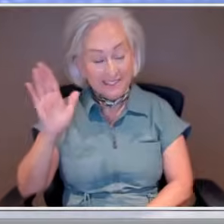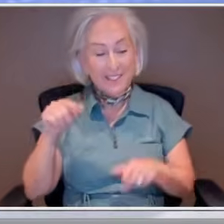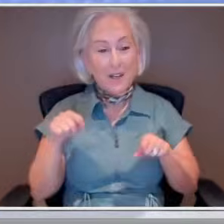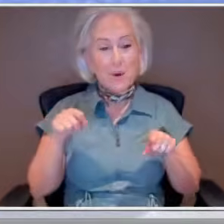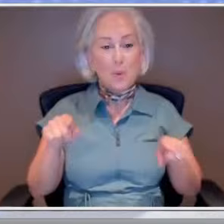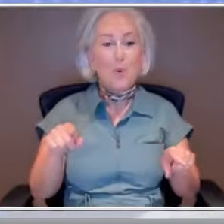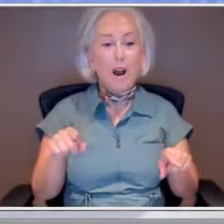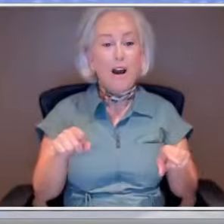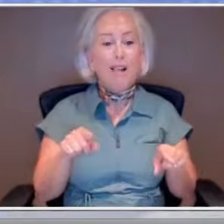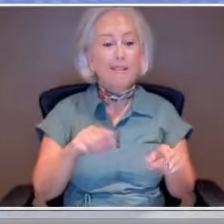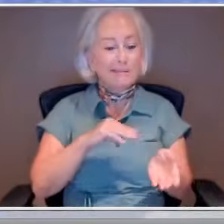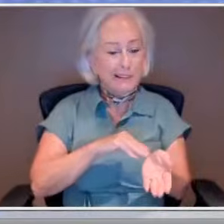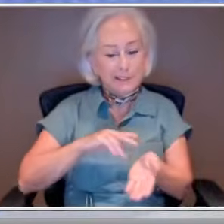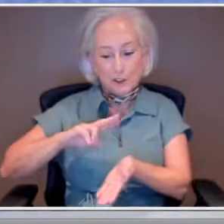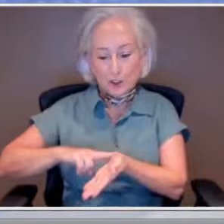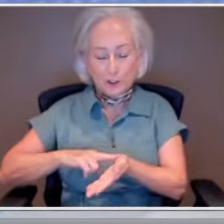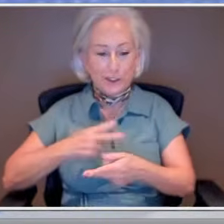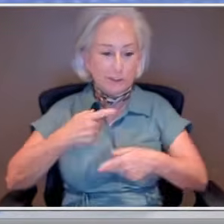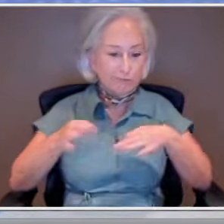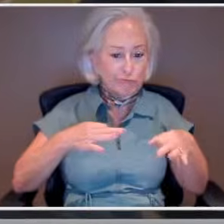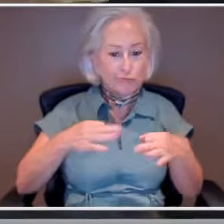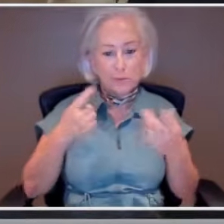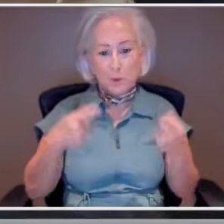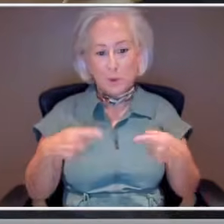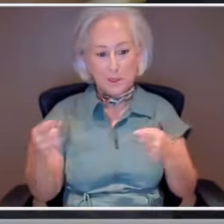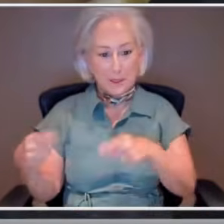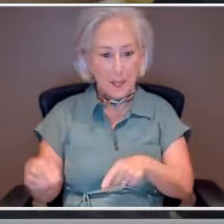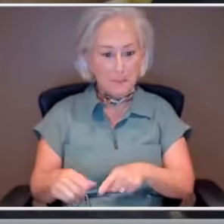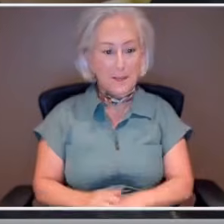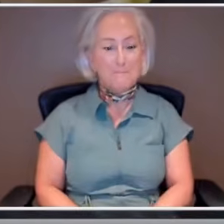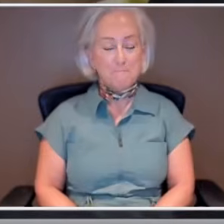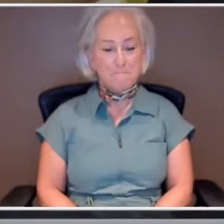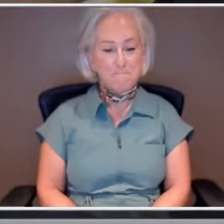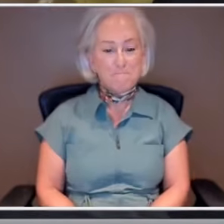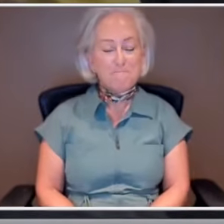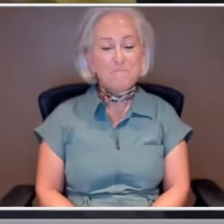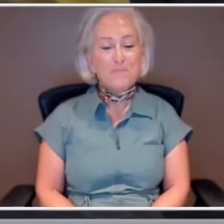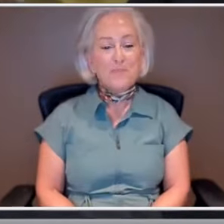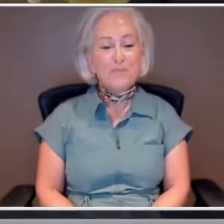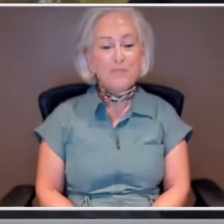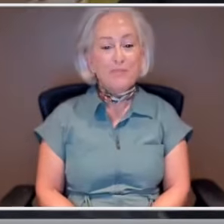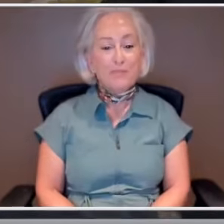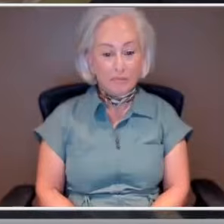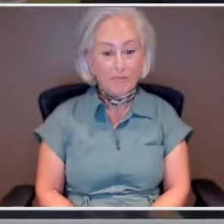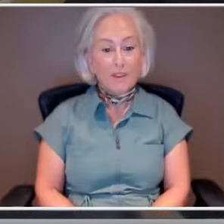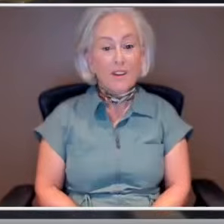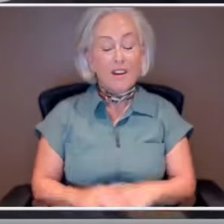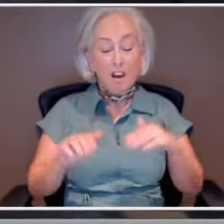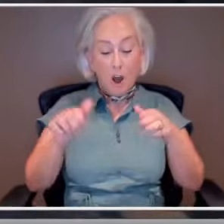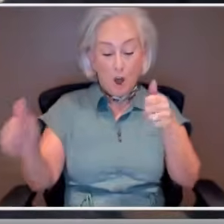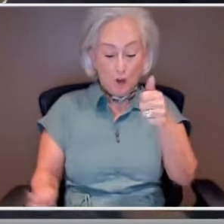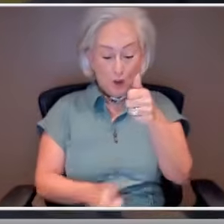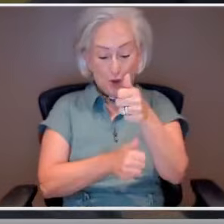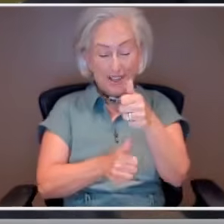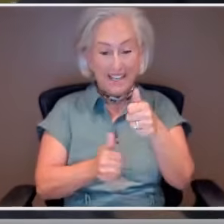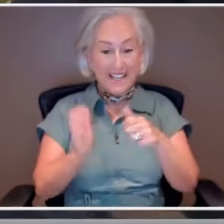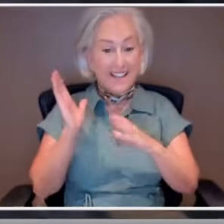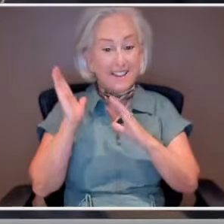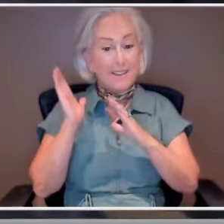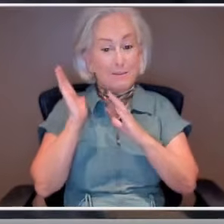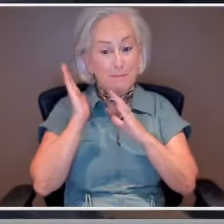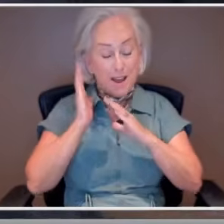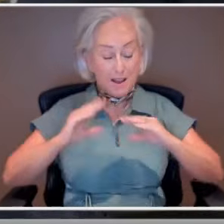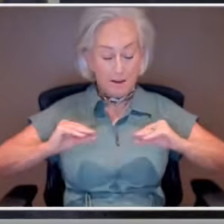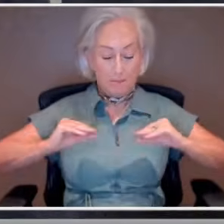basics. All right, can you tell me your name in the bed for one more time? Next, they inflate the mattress underneath him. It's so they can